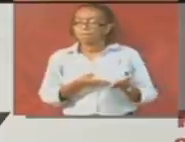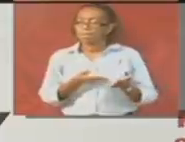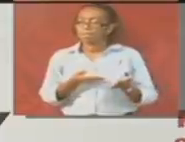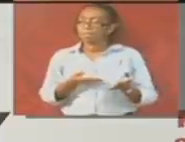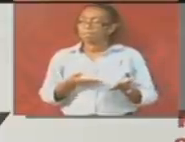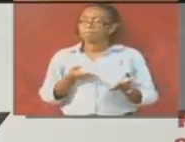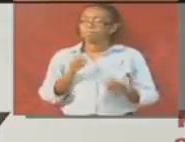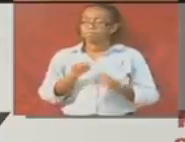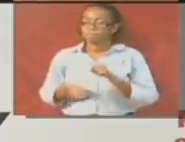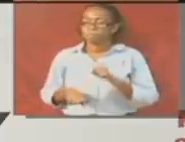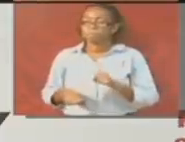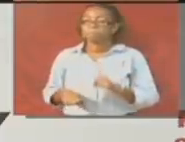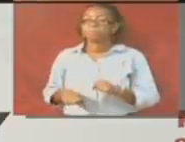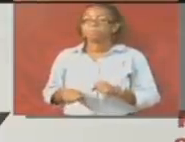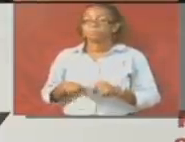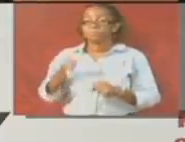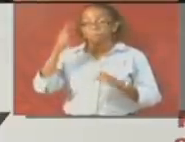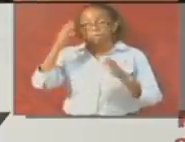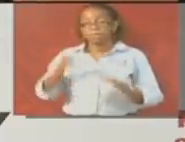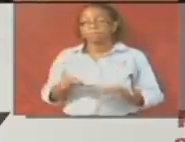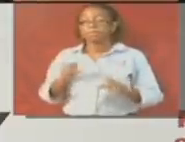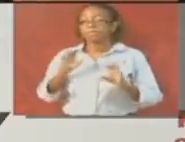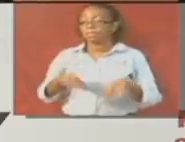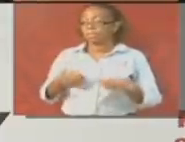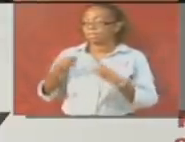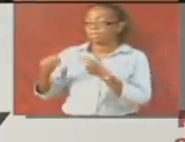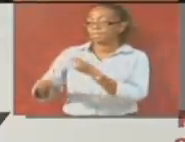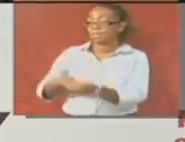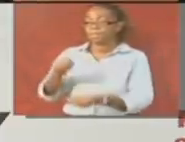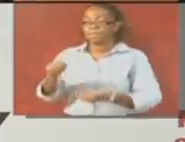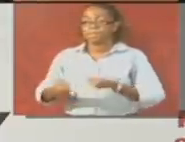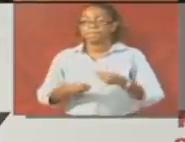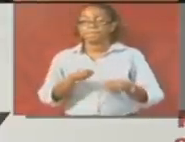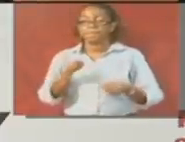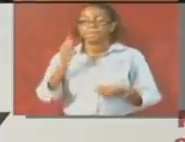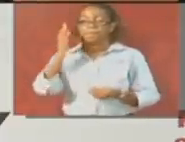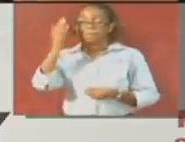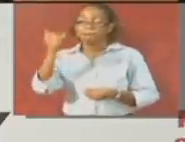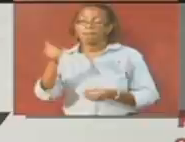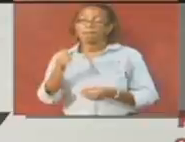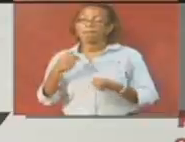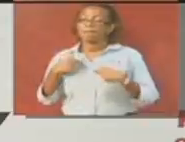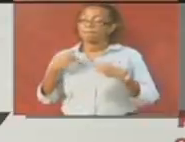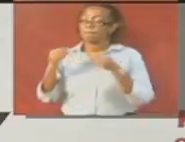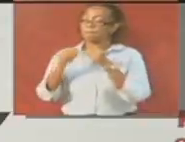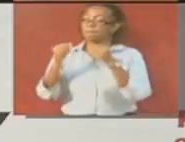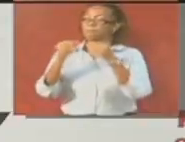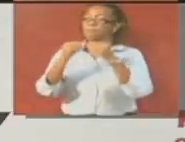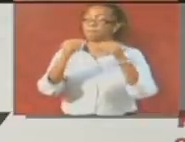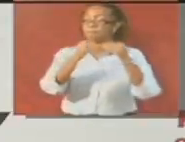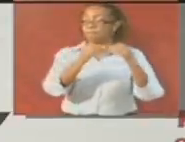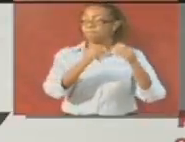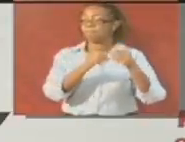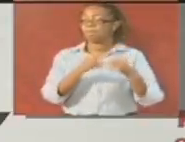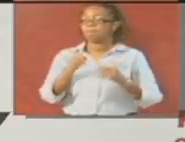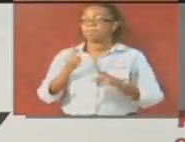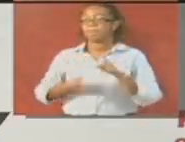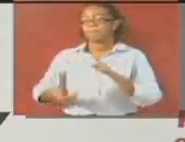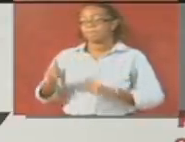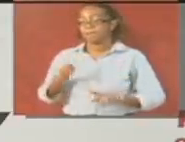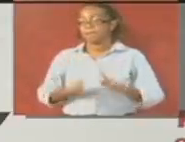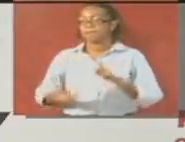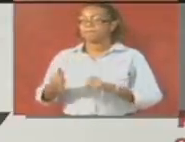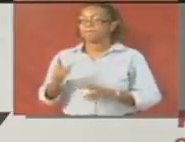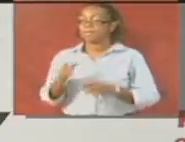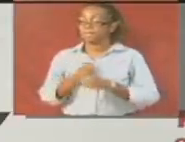that while you see that the number currently distributed exceeds the exact half, we do need to take into account that